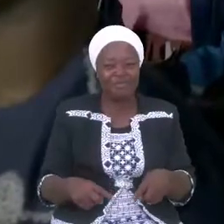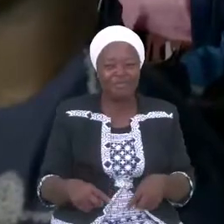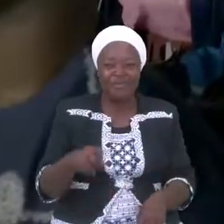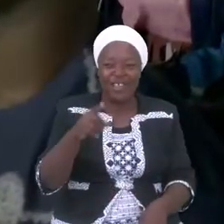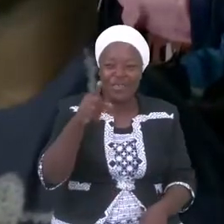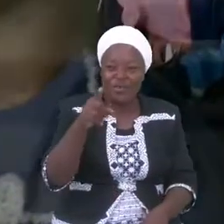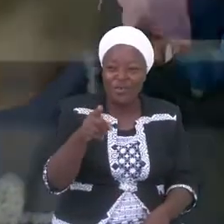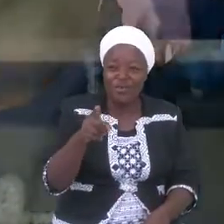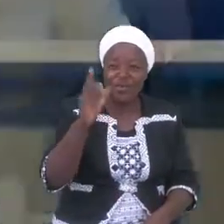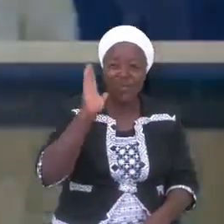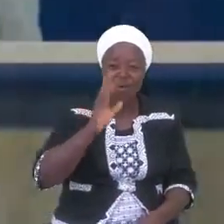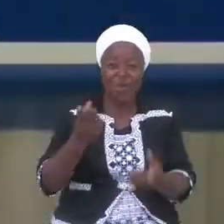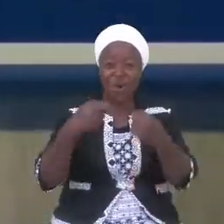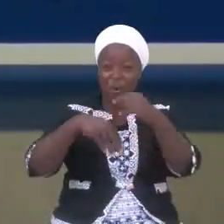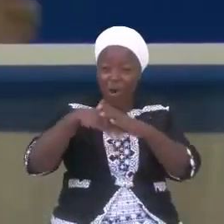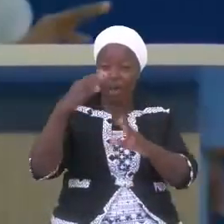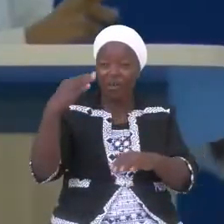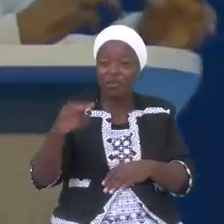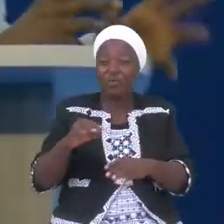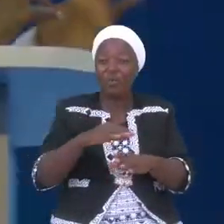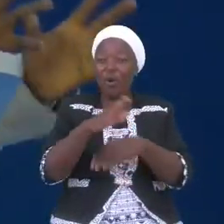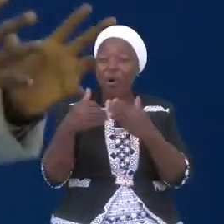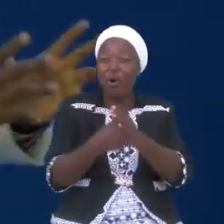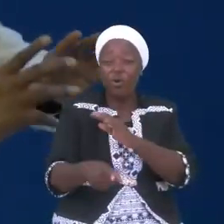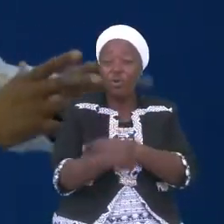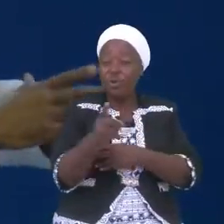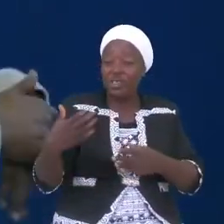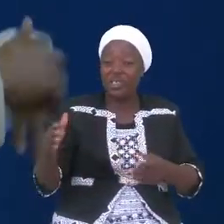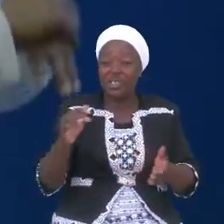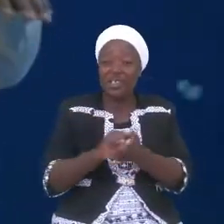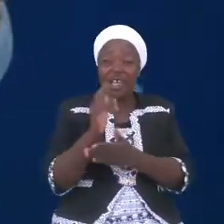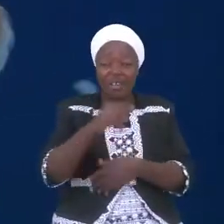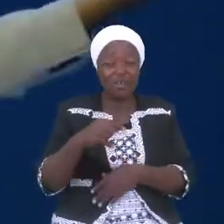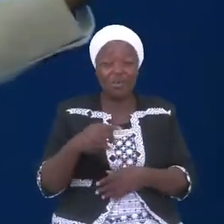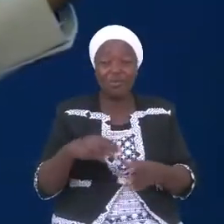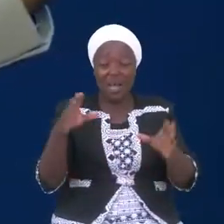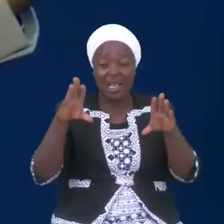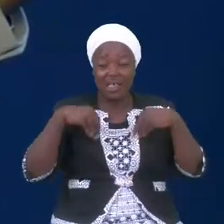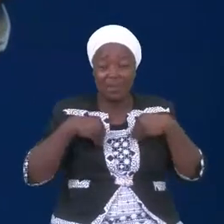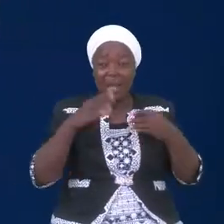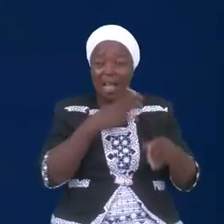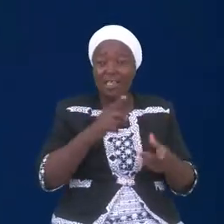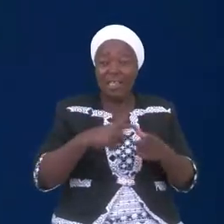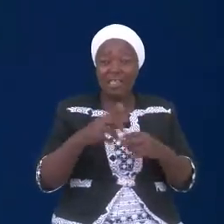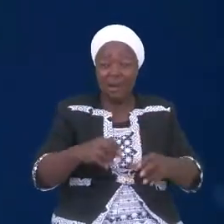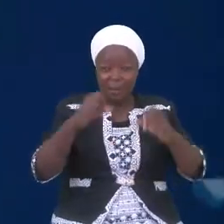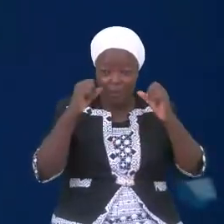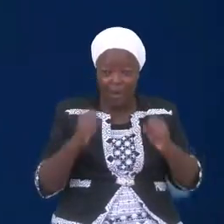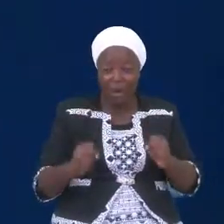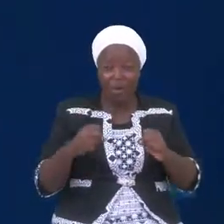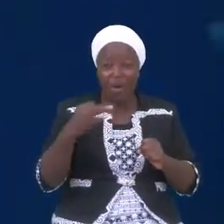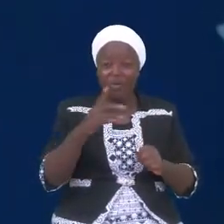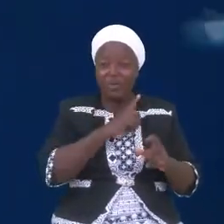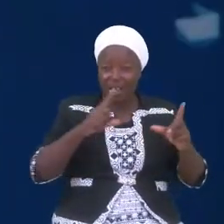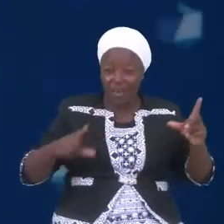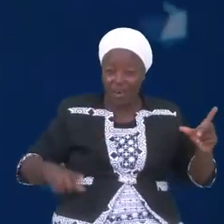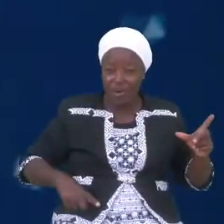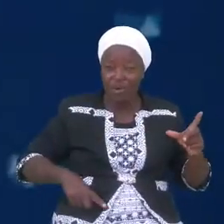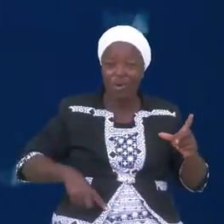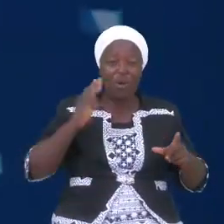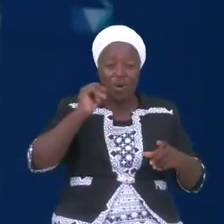come out of all those things you emulate, and the power of the Lord will break